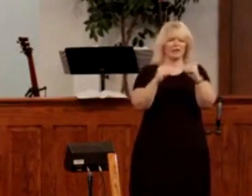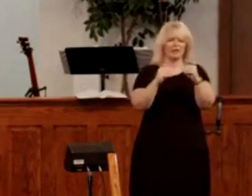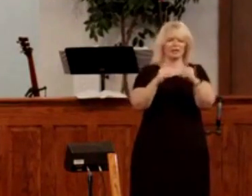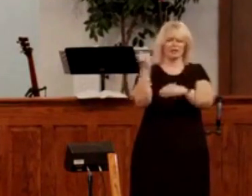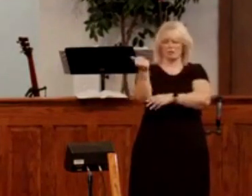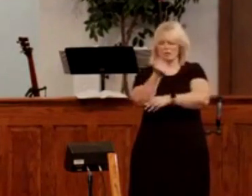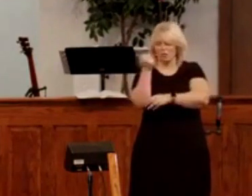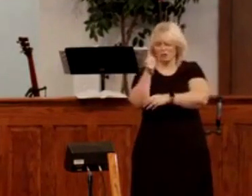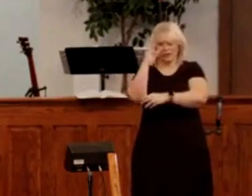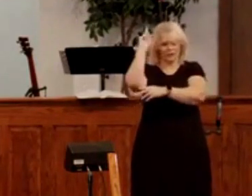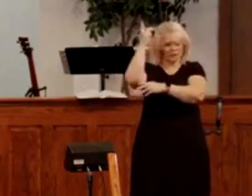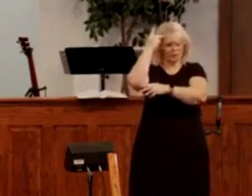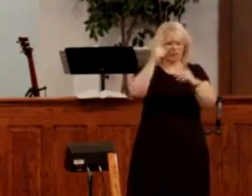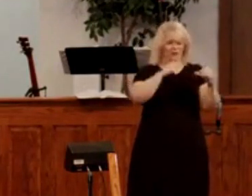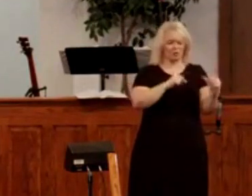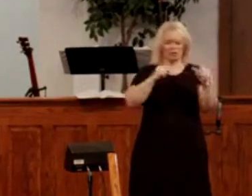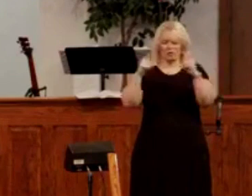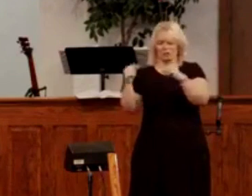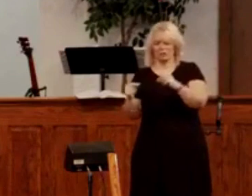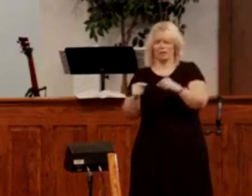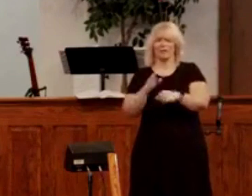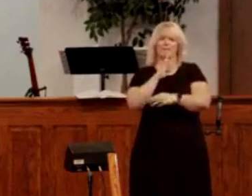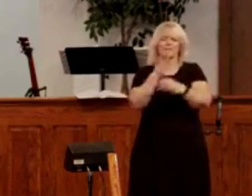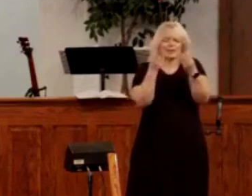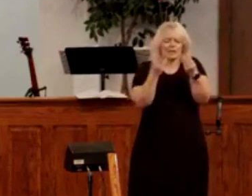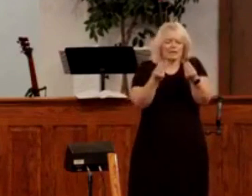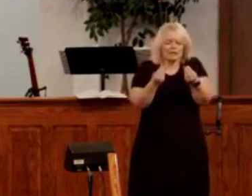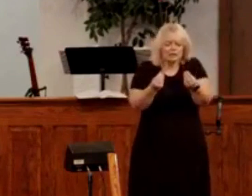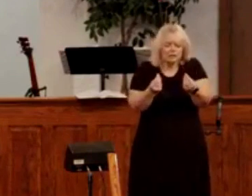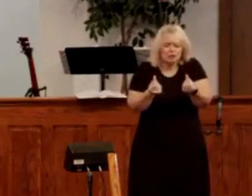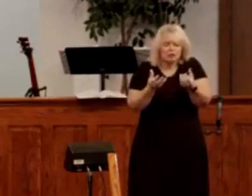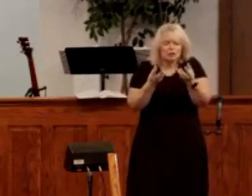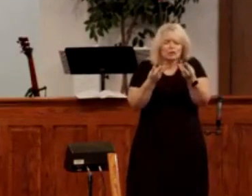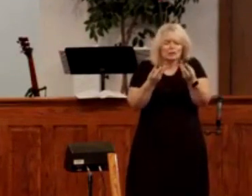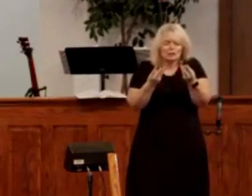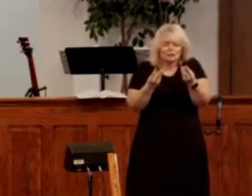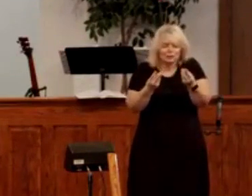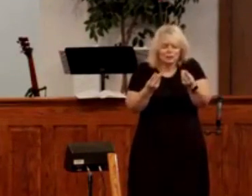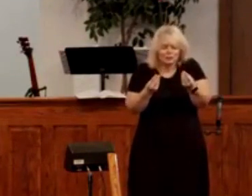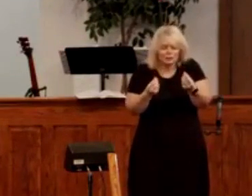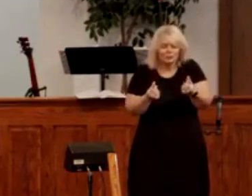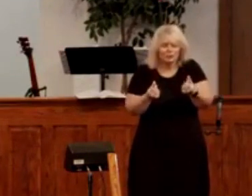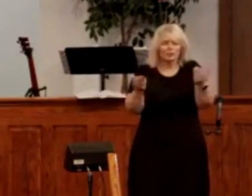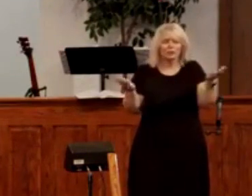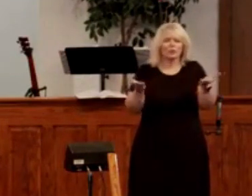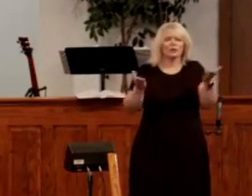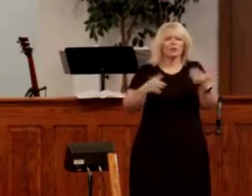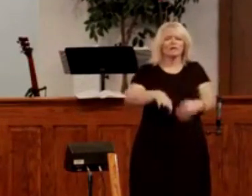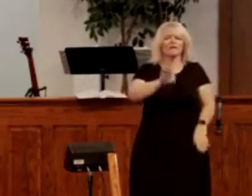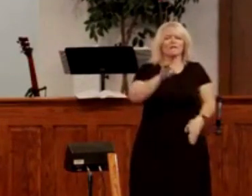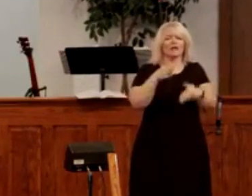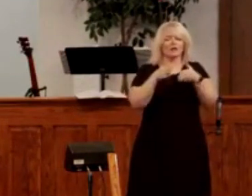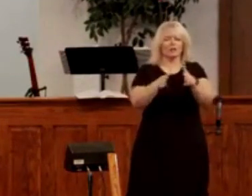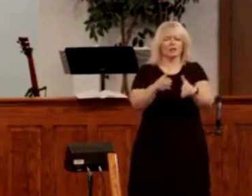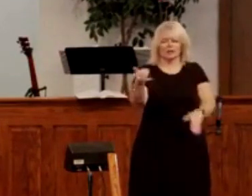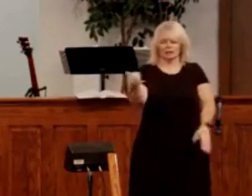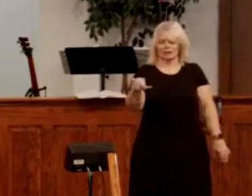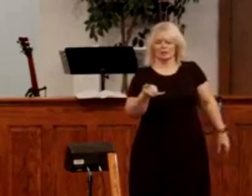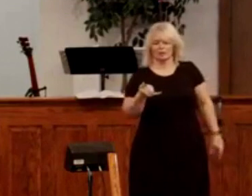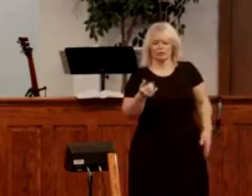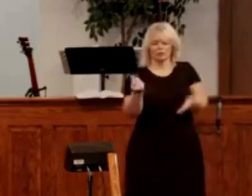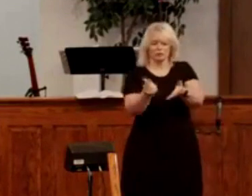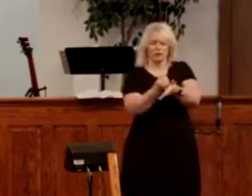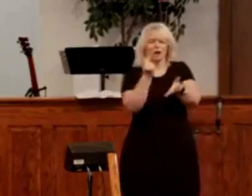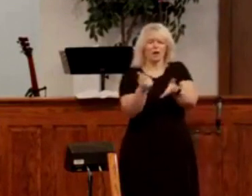instead. I'll continue that line of discussion. Instead of quarreling with them about politics, what if I found a way to introduce the